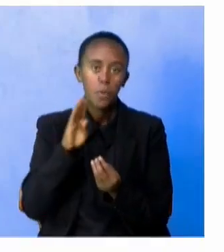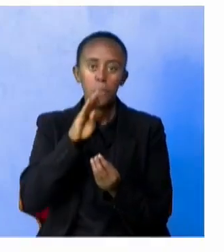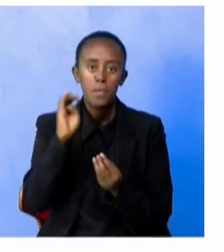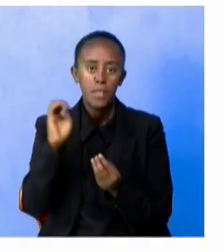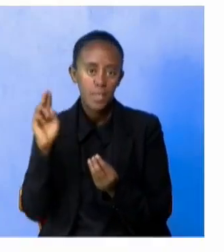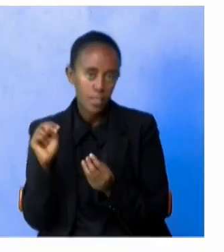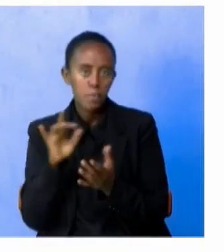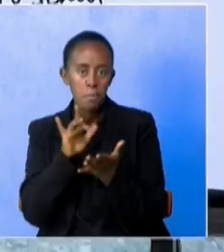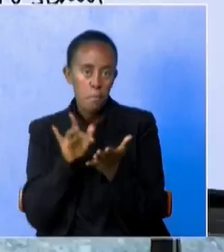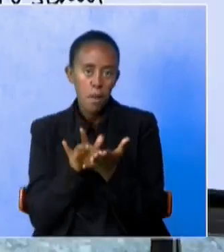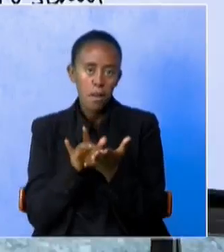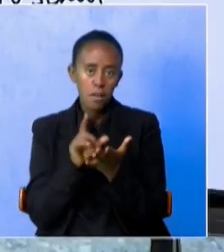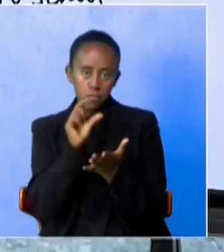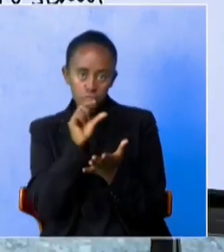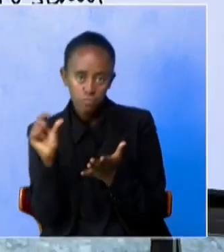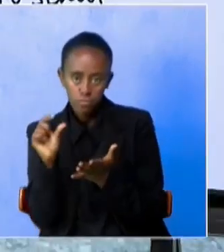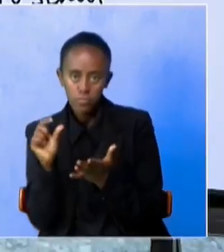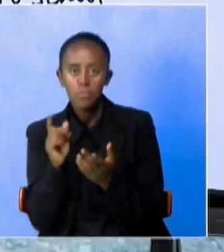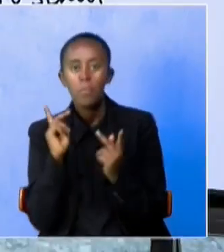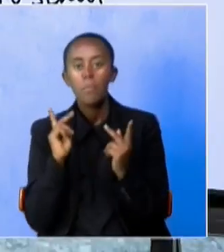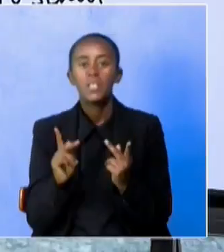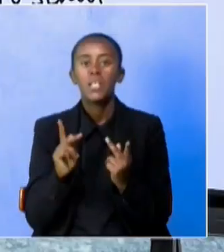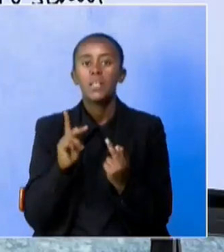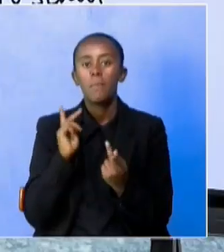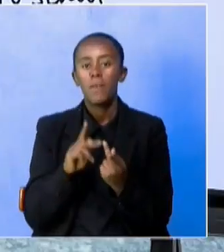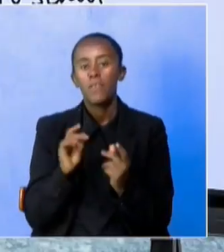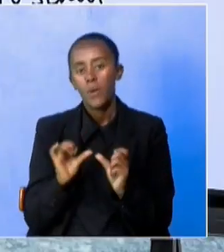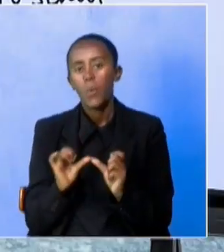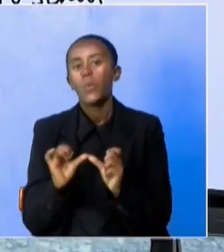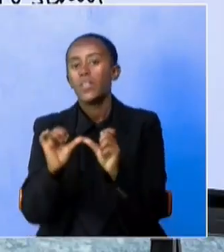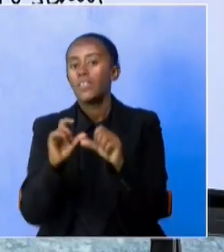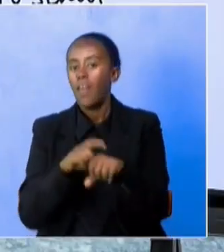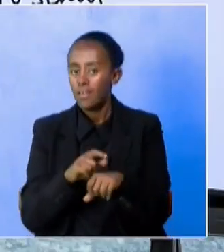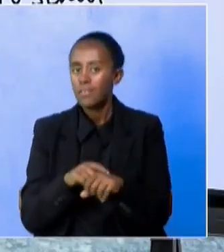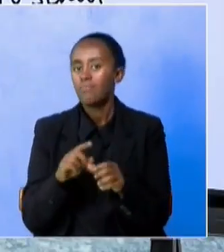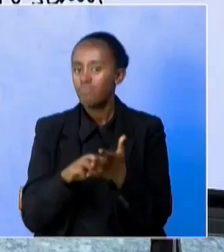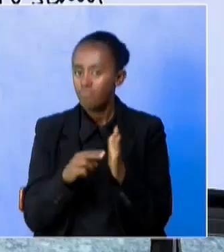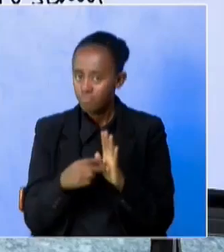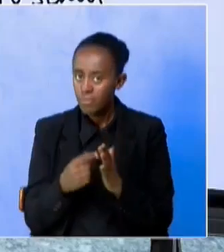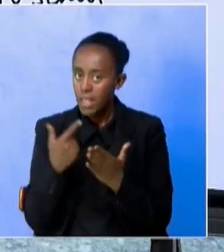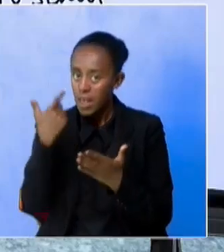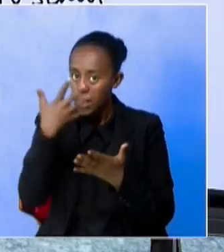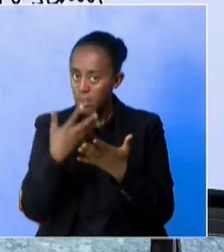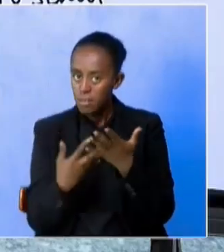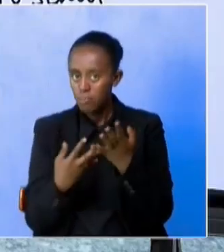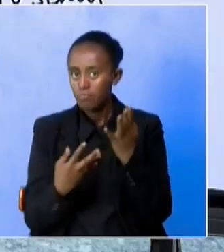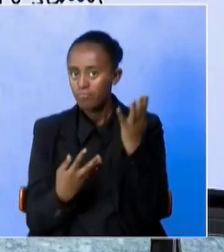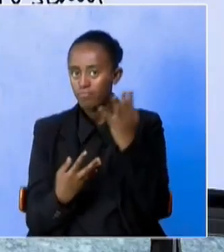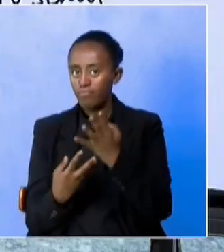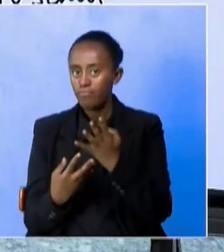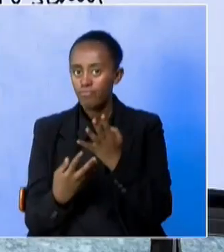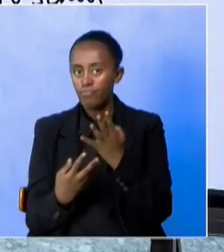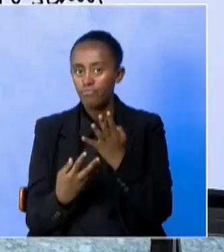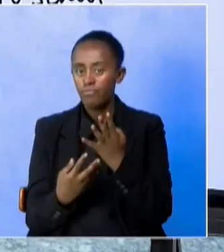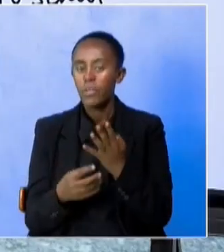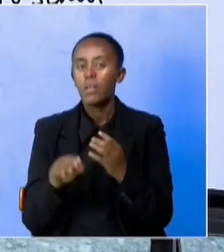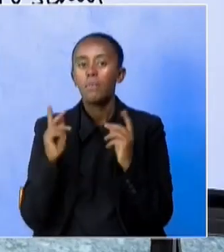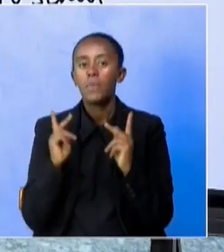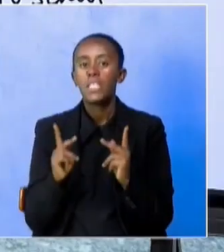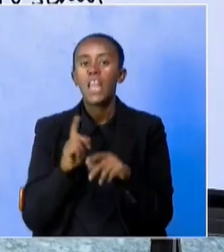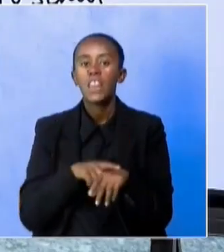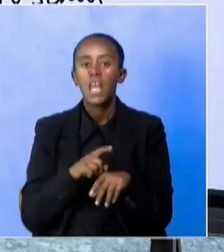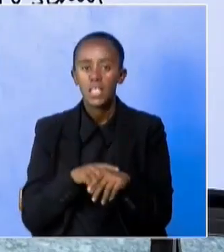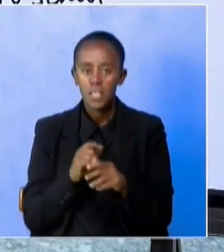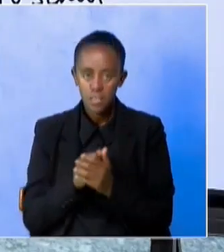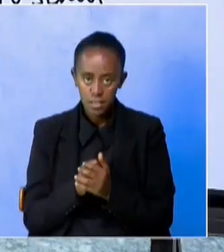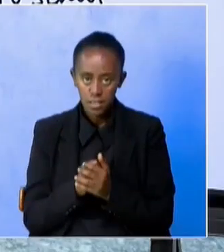present perfect continuous. And these are the four forms of the present tense. And today our focus